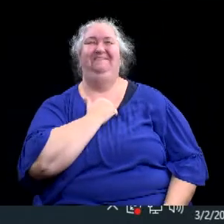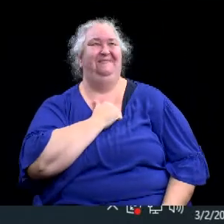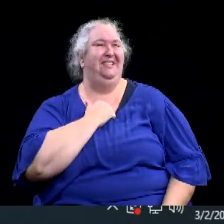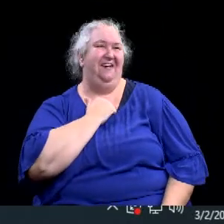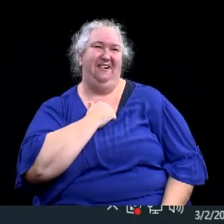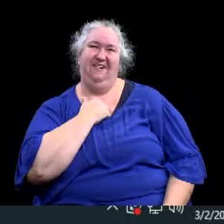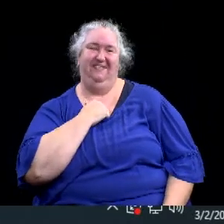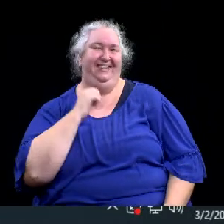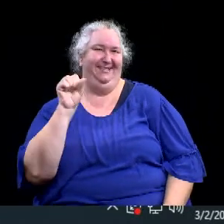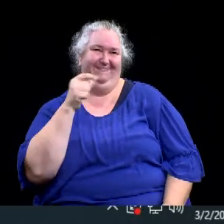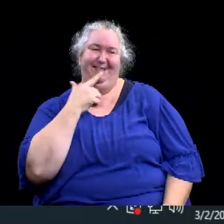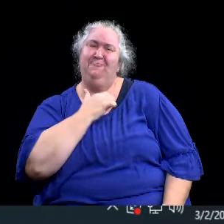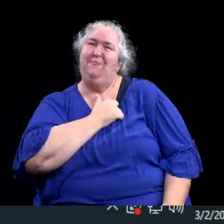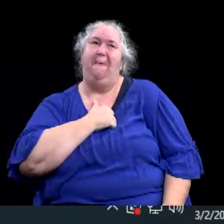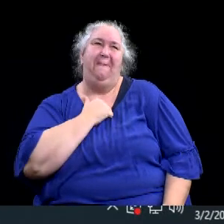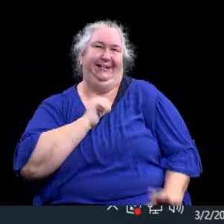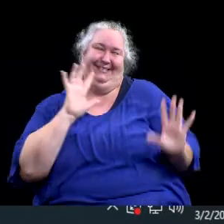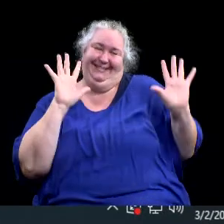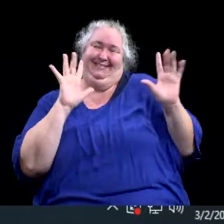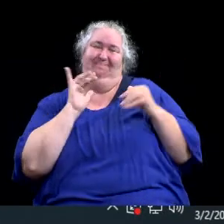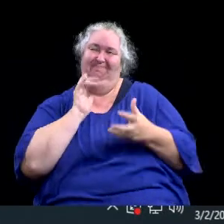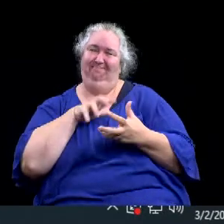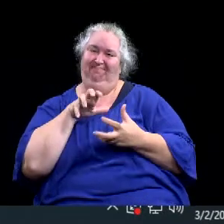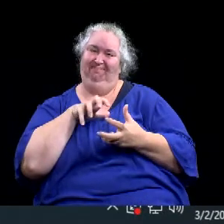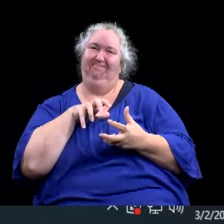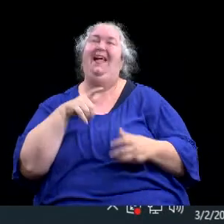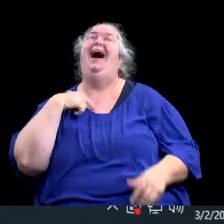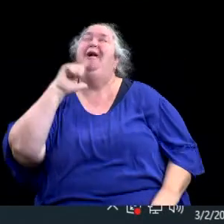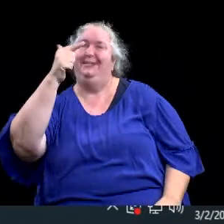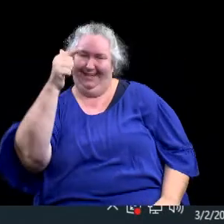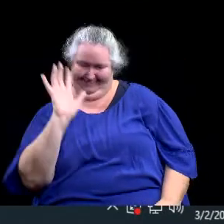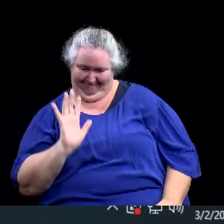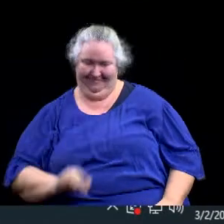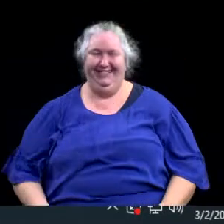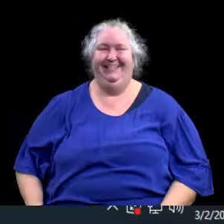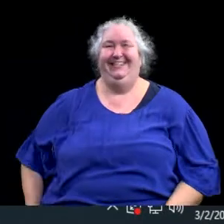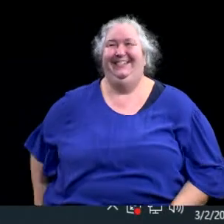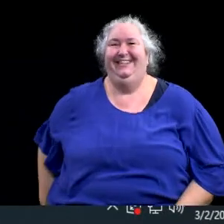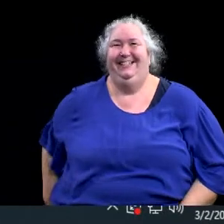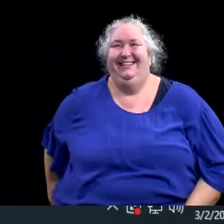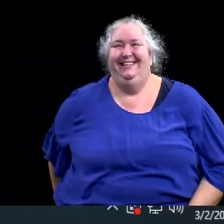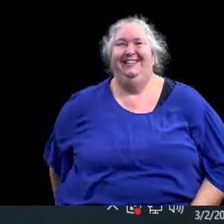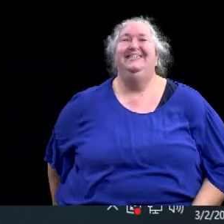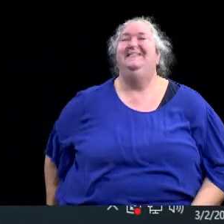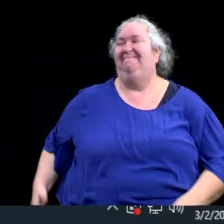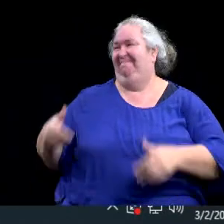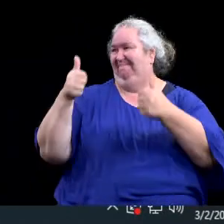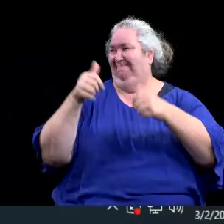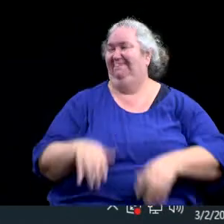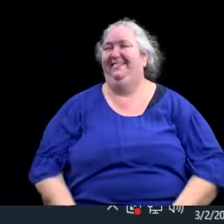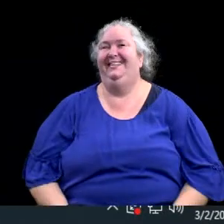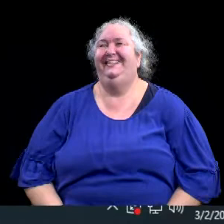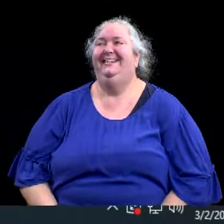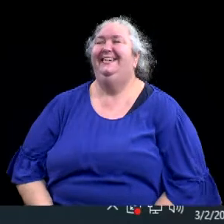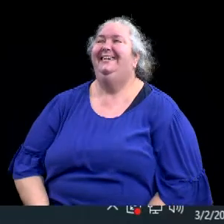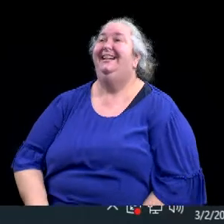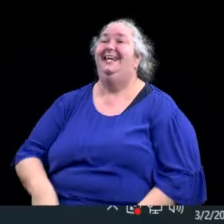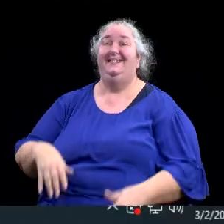I'll second it. got it. Any discussion?